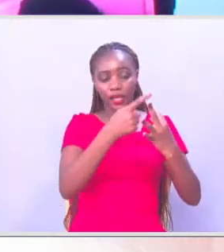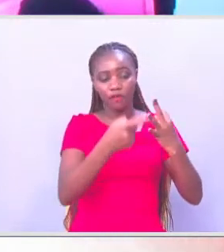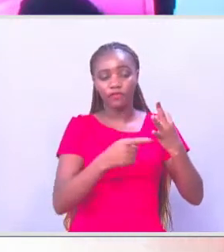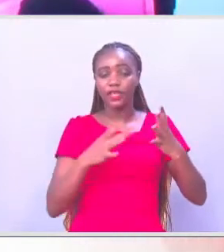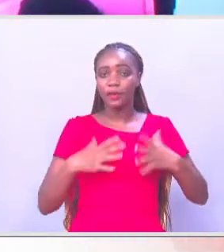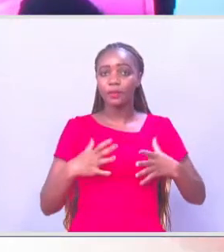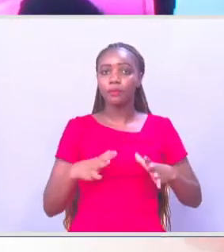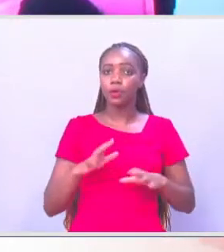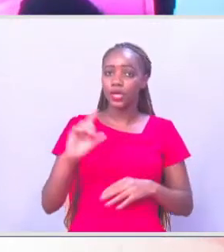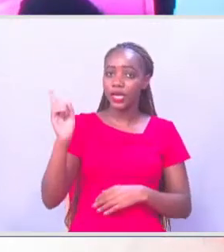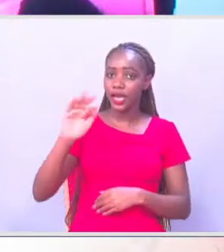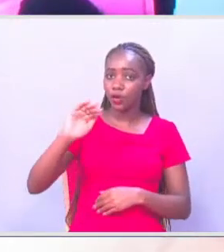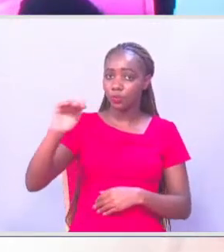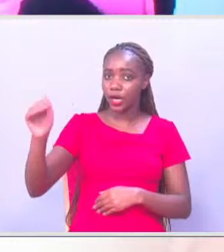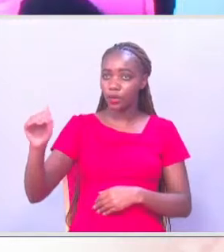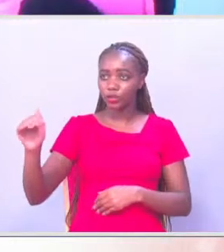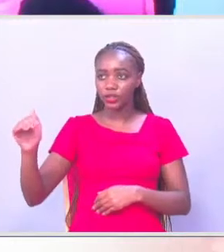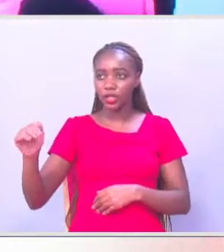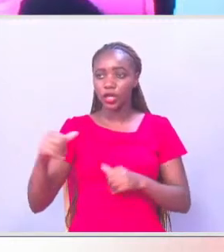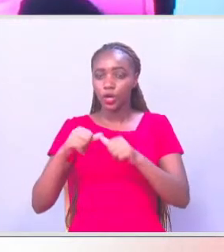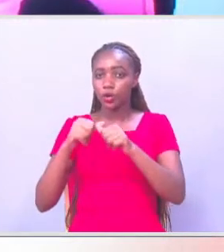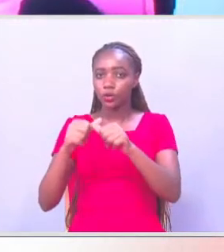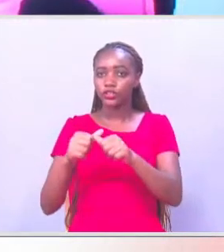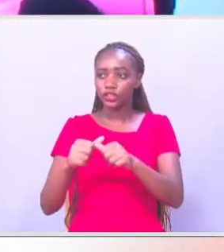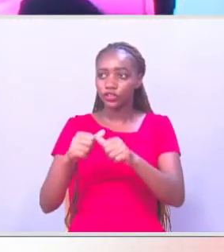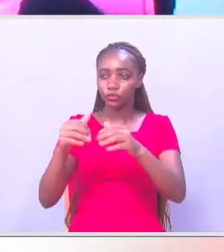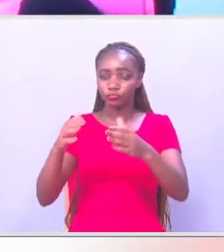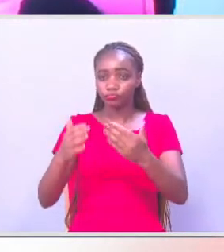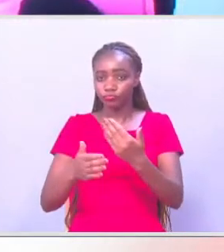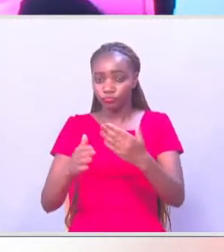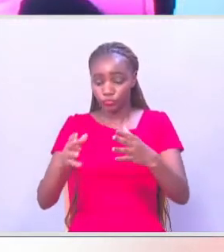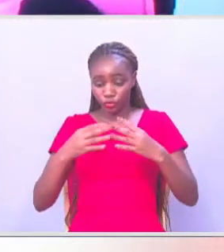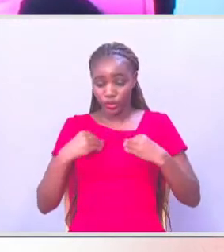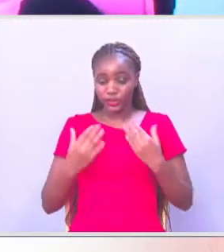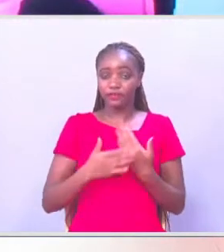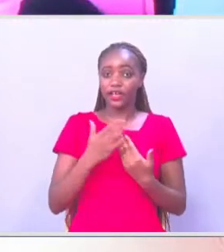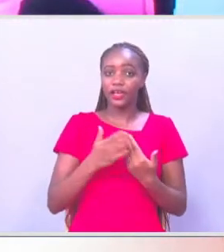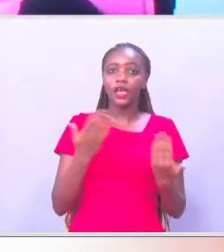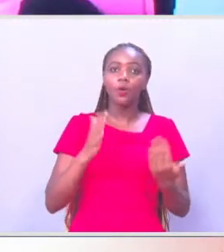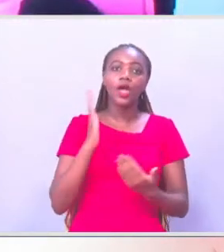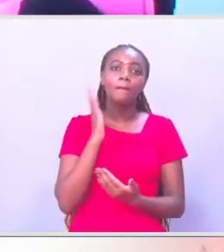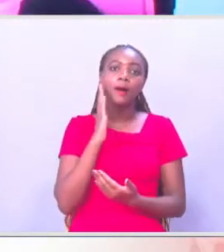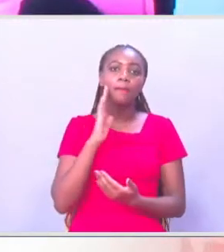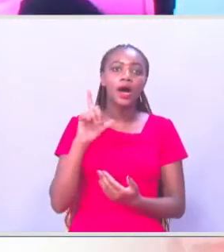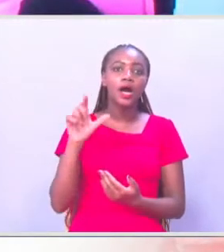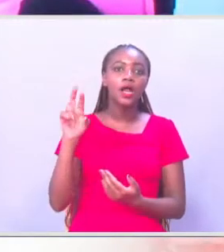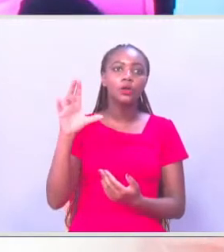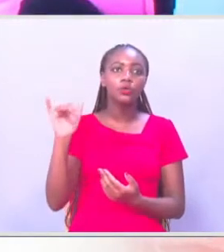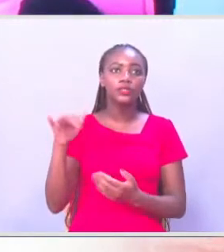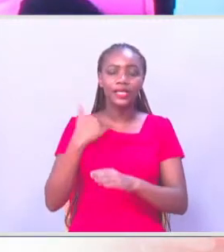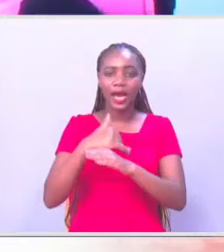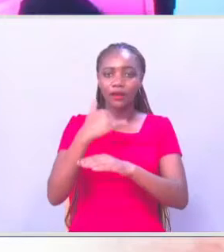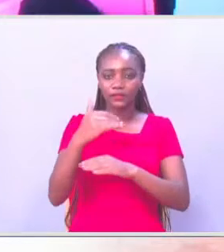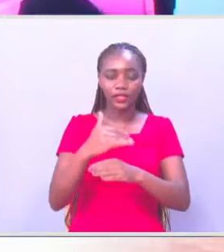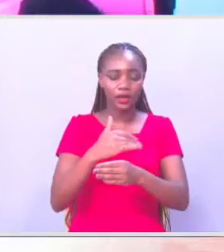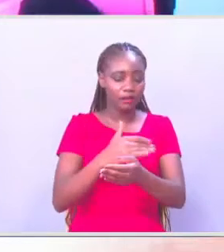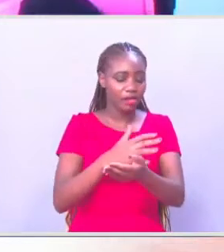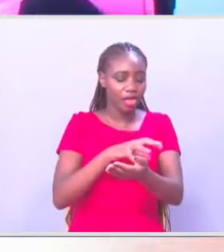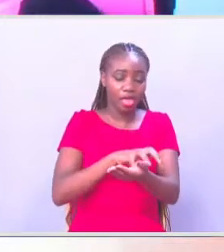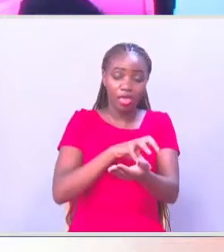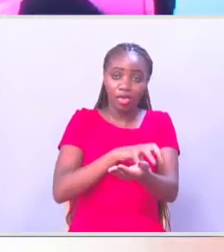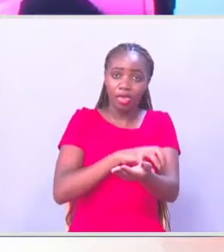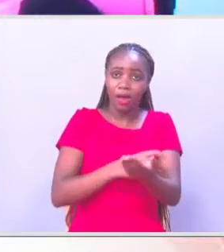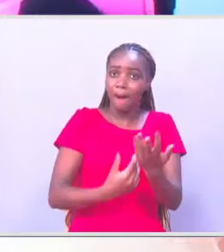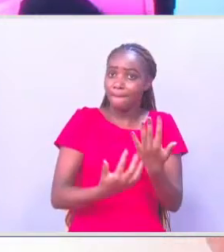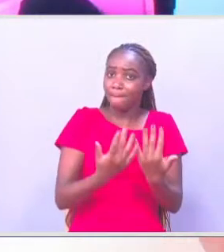area, Nairobi County, continues to receive treatment at the Mama Lucy Hospital after they sustained severe burn